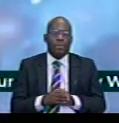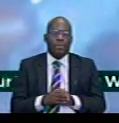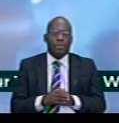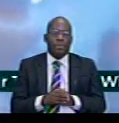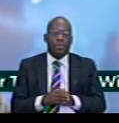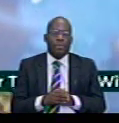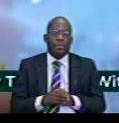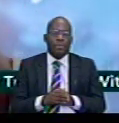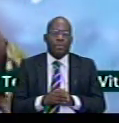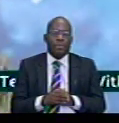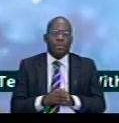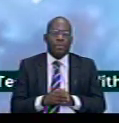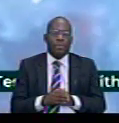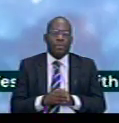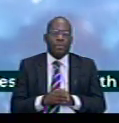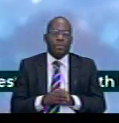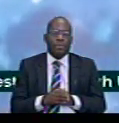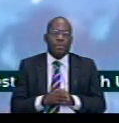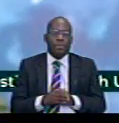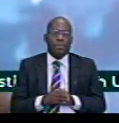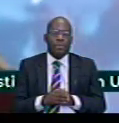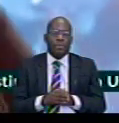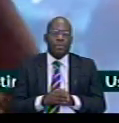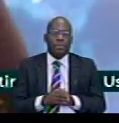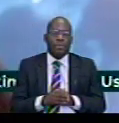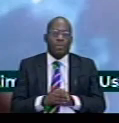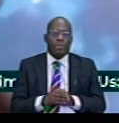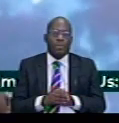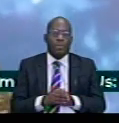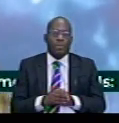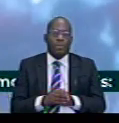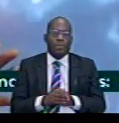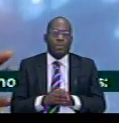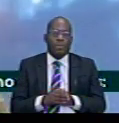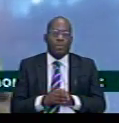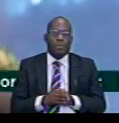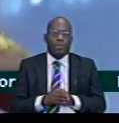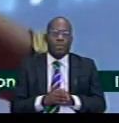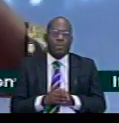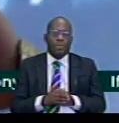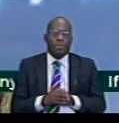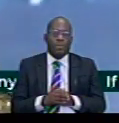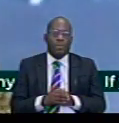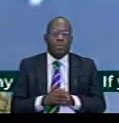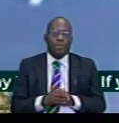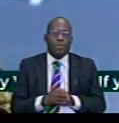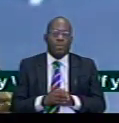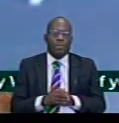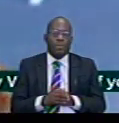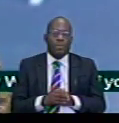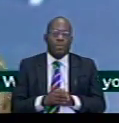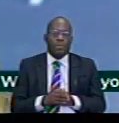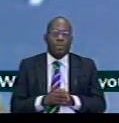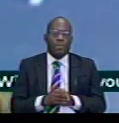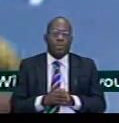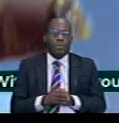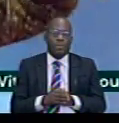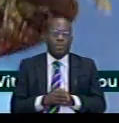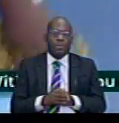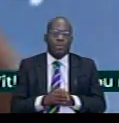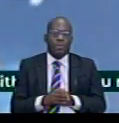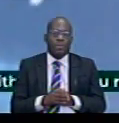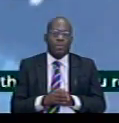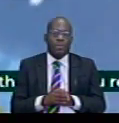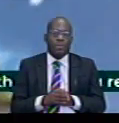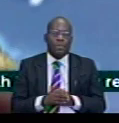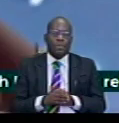gbe me a to ma wa mo nu pepe me a gbe dudura vo mo gbe a kaka va du ne gbe a nyi ngba le si o mo ma da pe